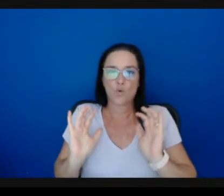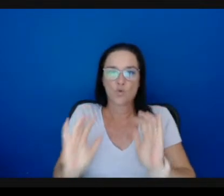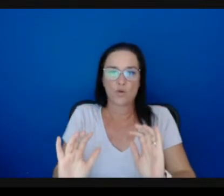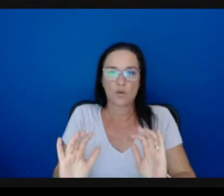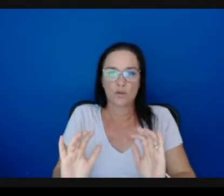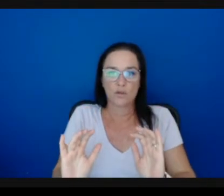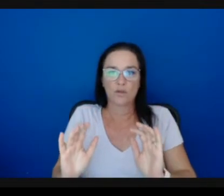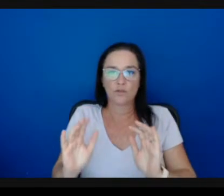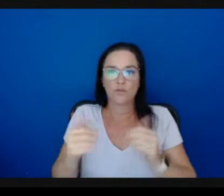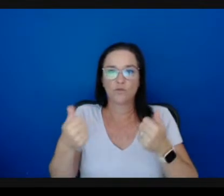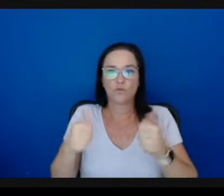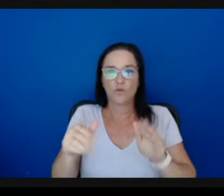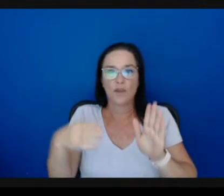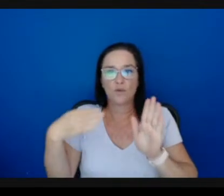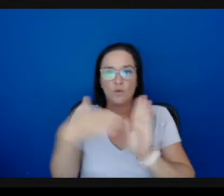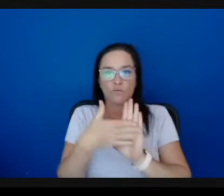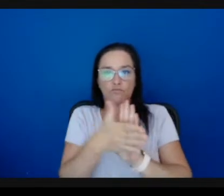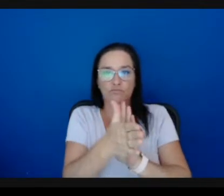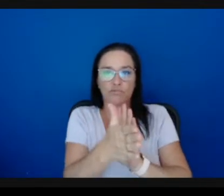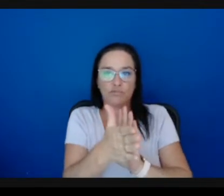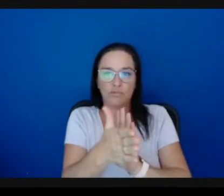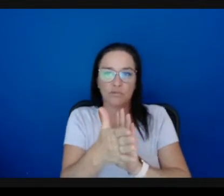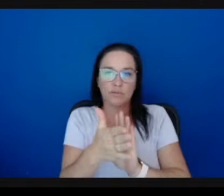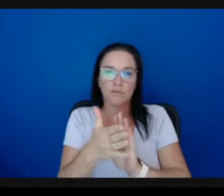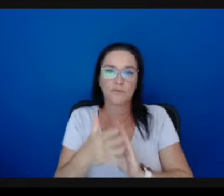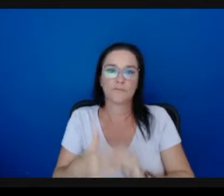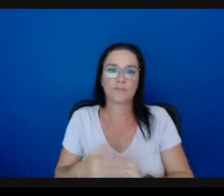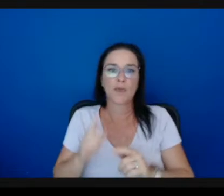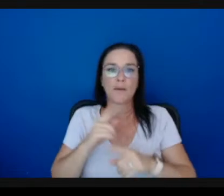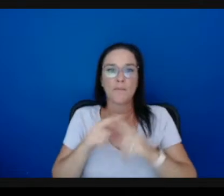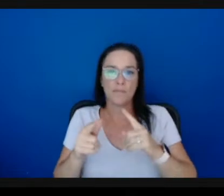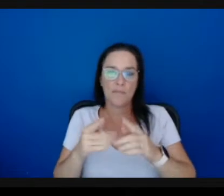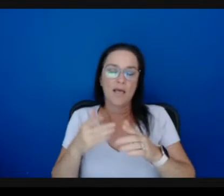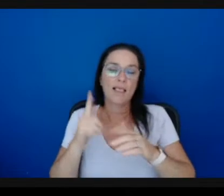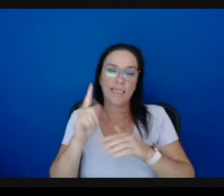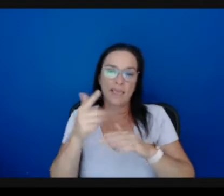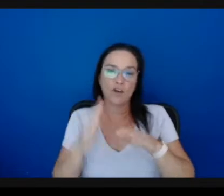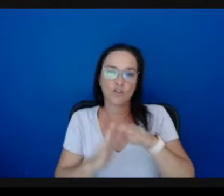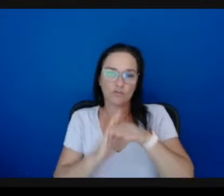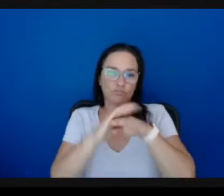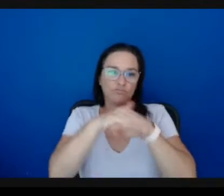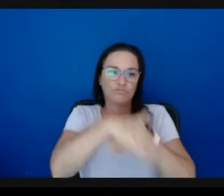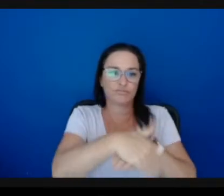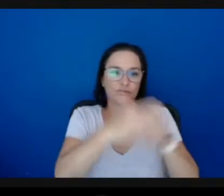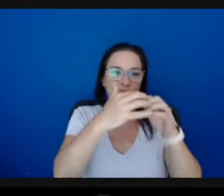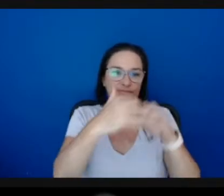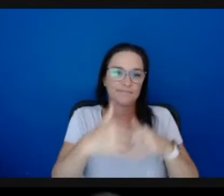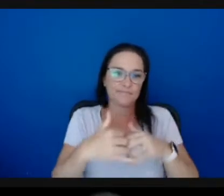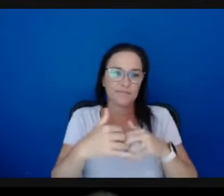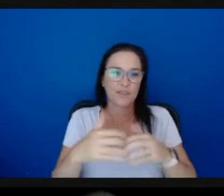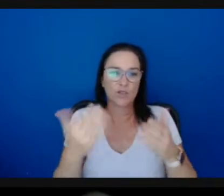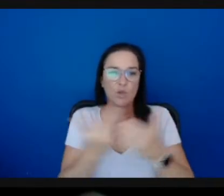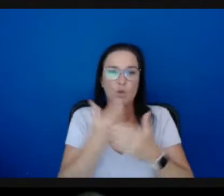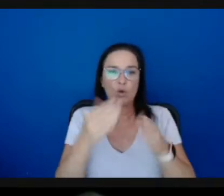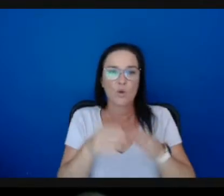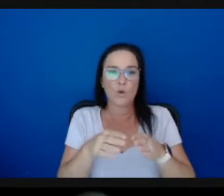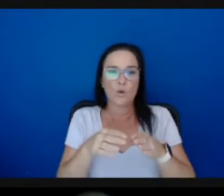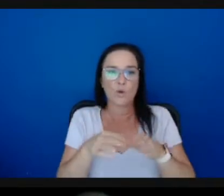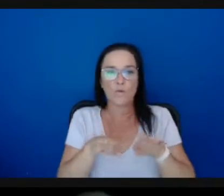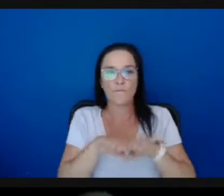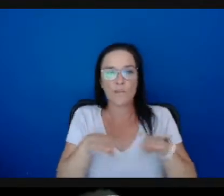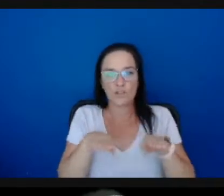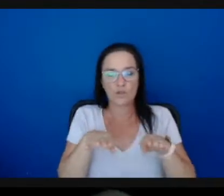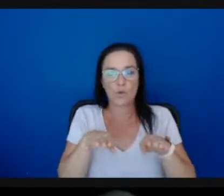flow, and it worked to start, but eventually it didn't because the new fissure opened up across the barrier